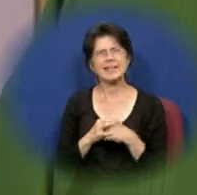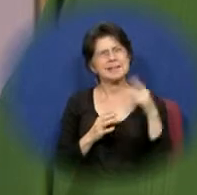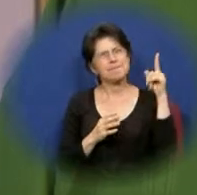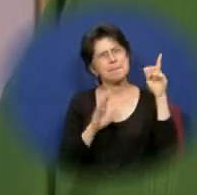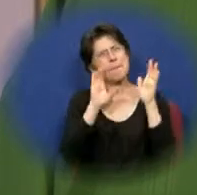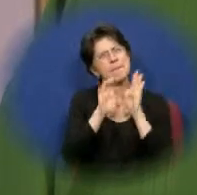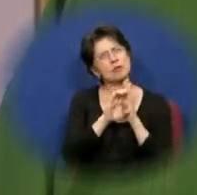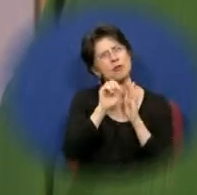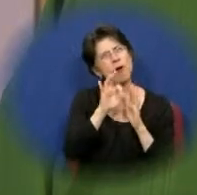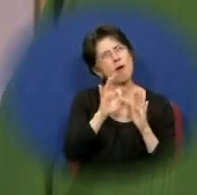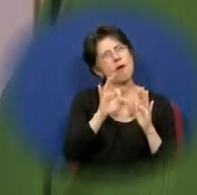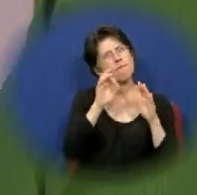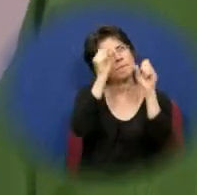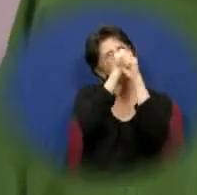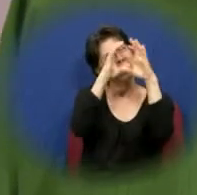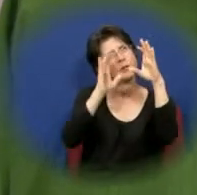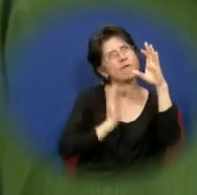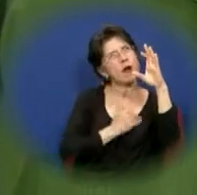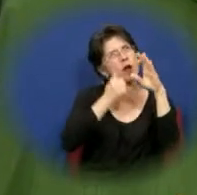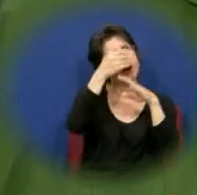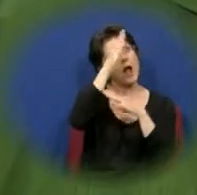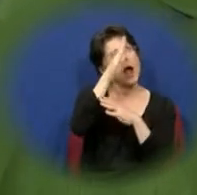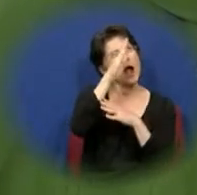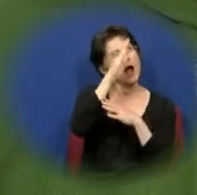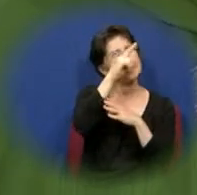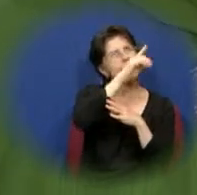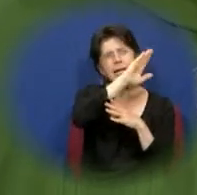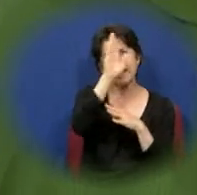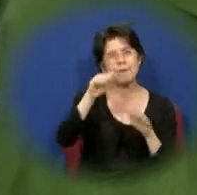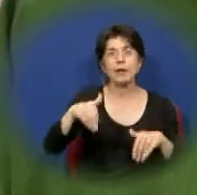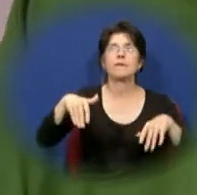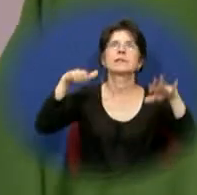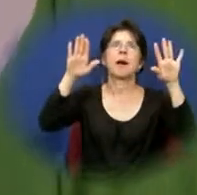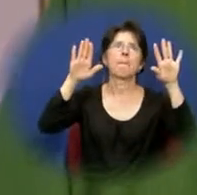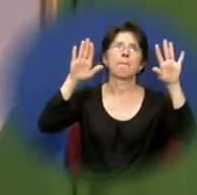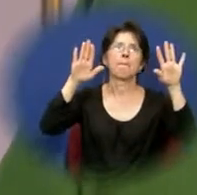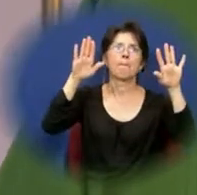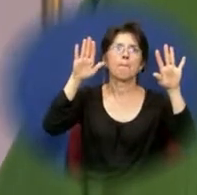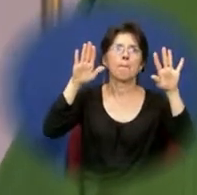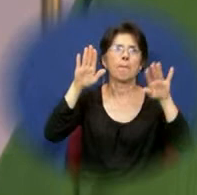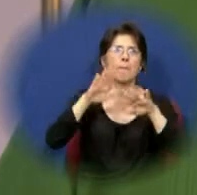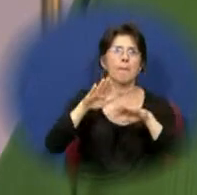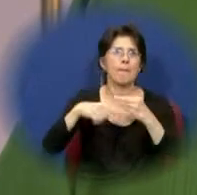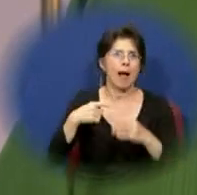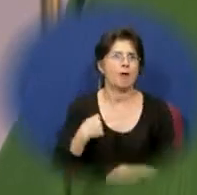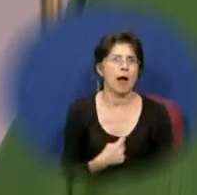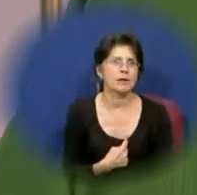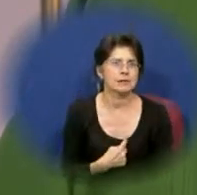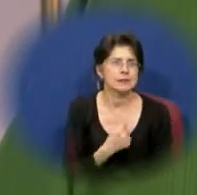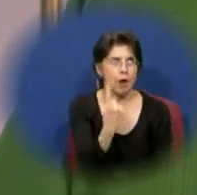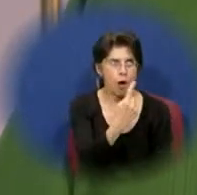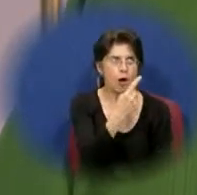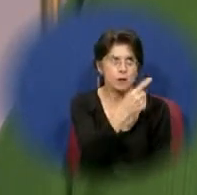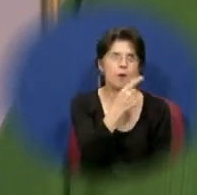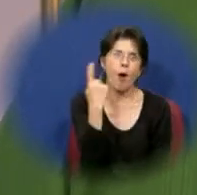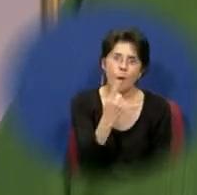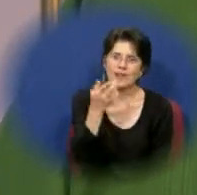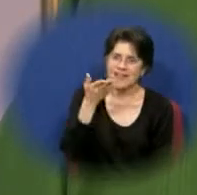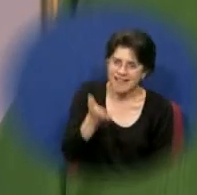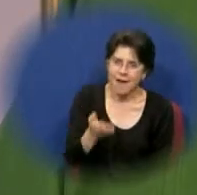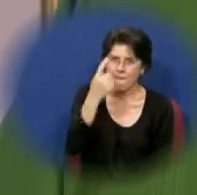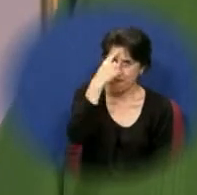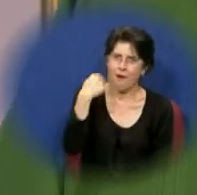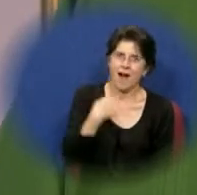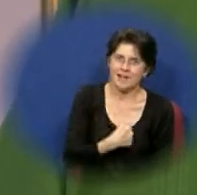us, who's always reaching out to us and then calling us into our lives, into God's life. Our God who knows us